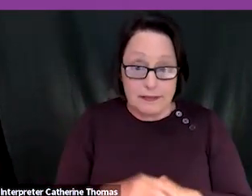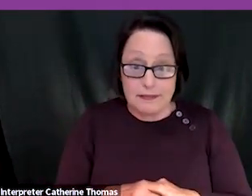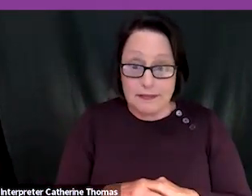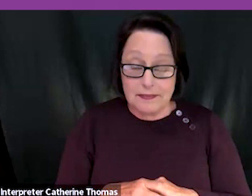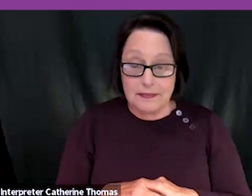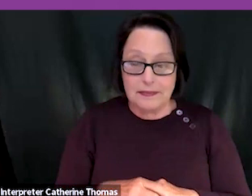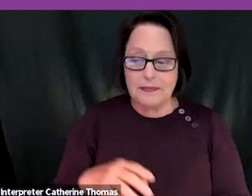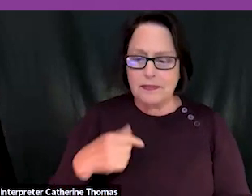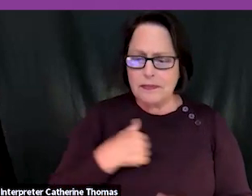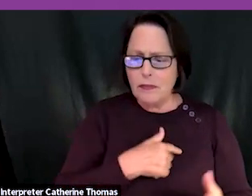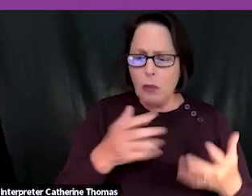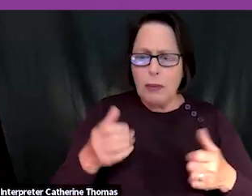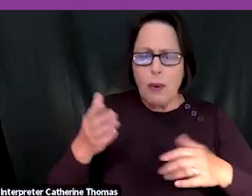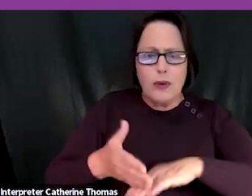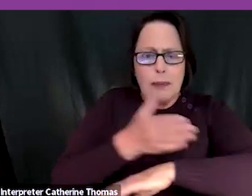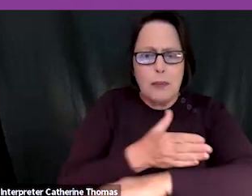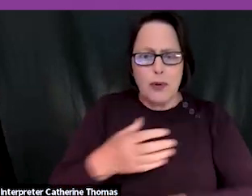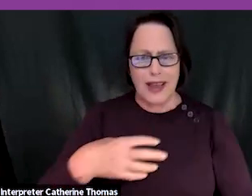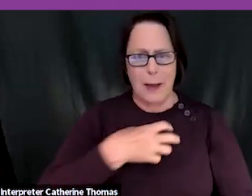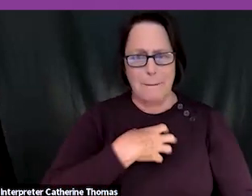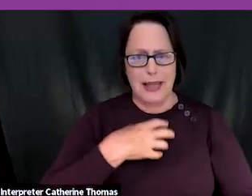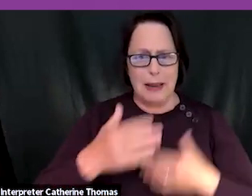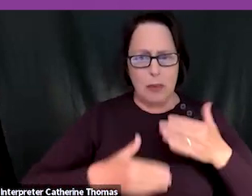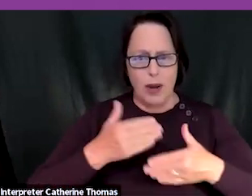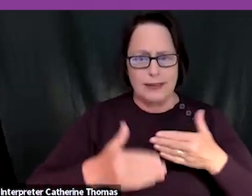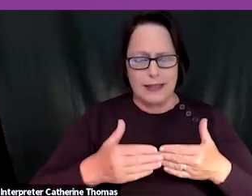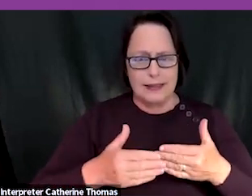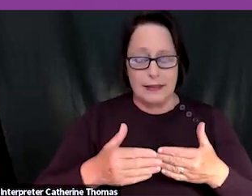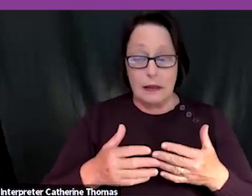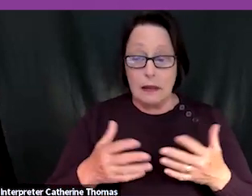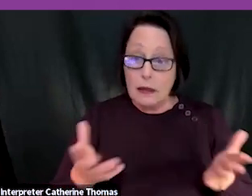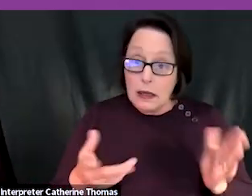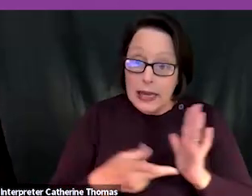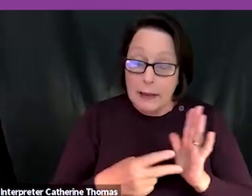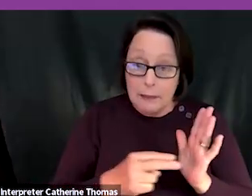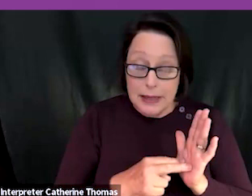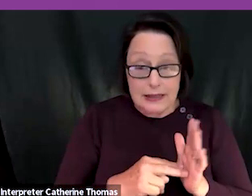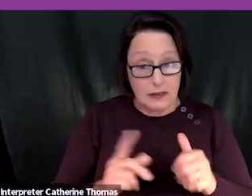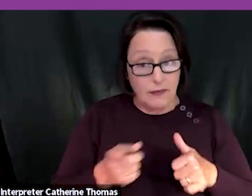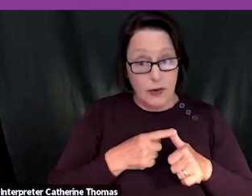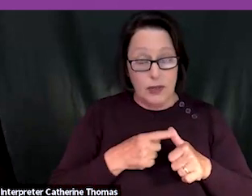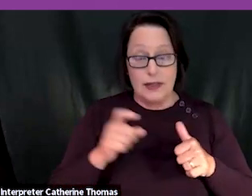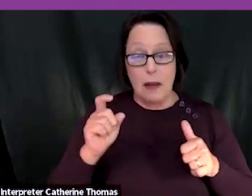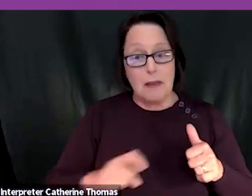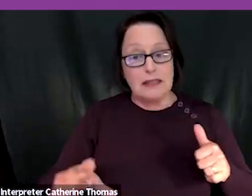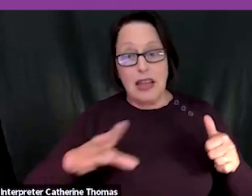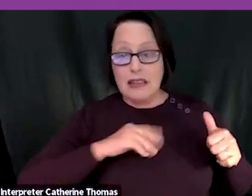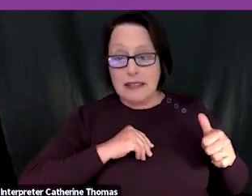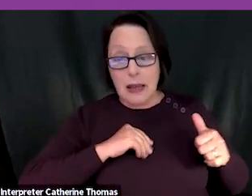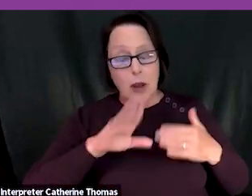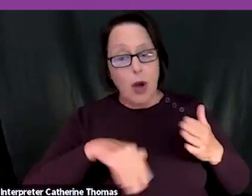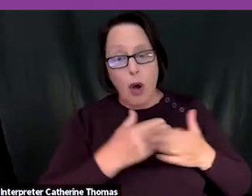Enhance the complaint process, which means first to take ownership of all complaints